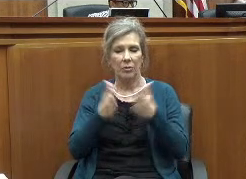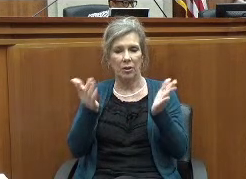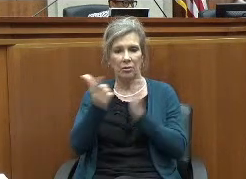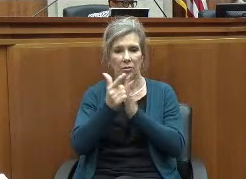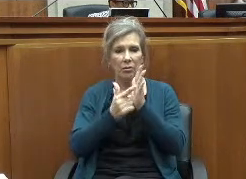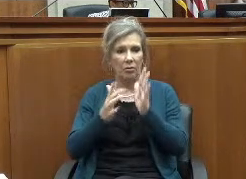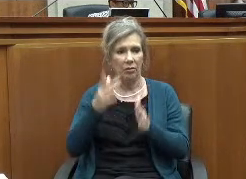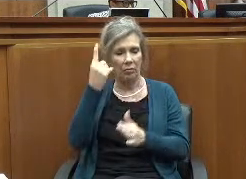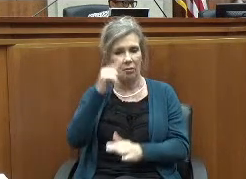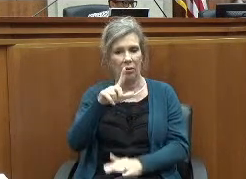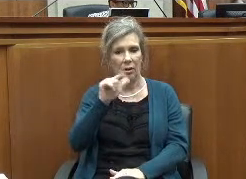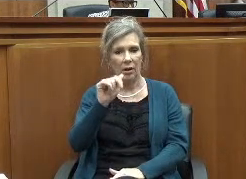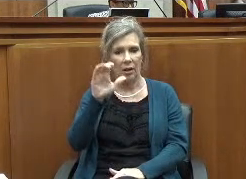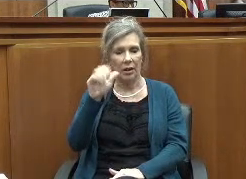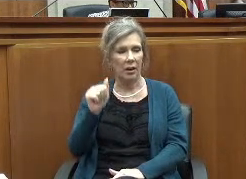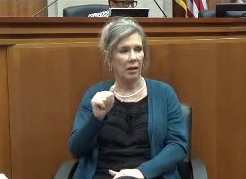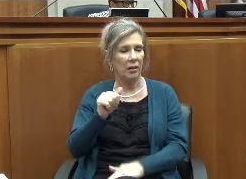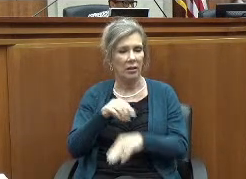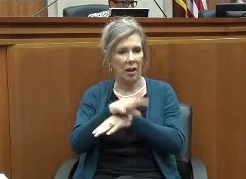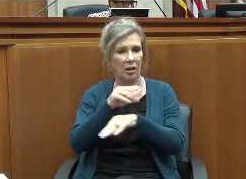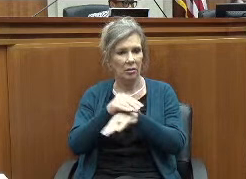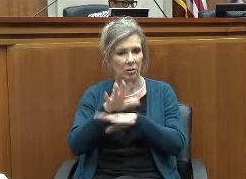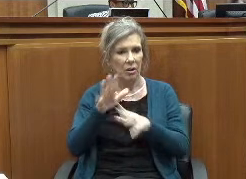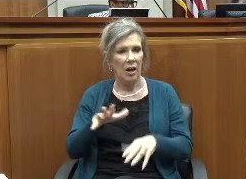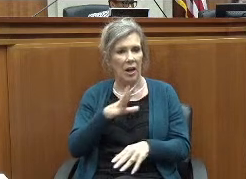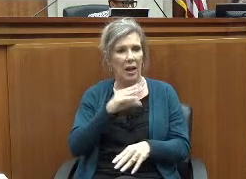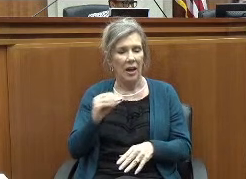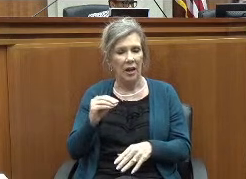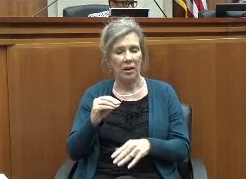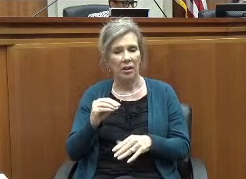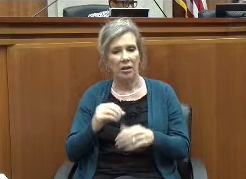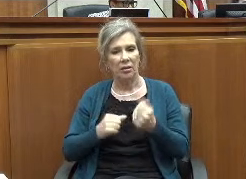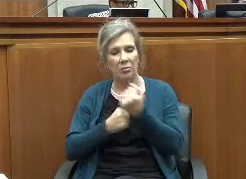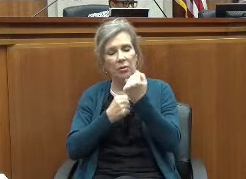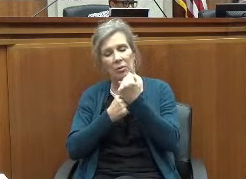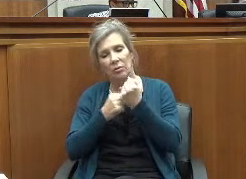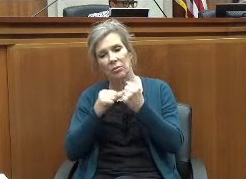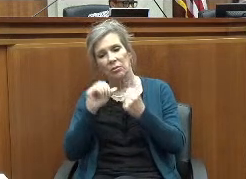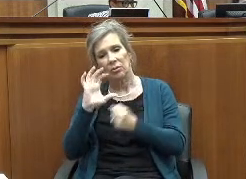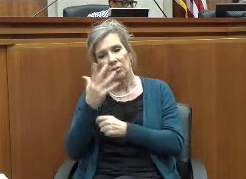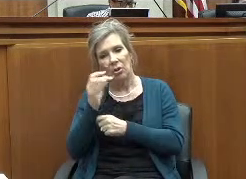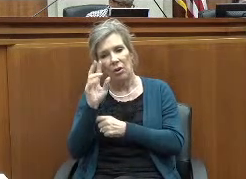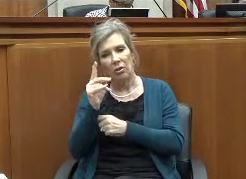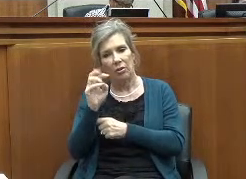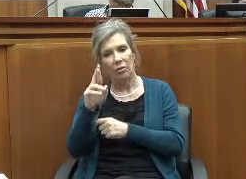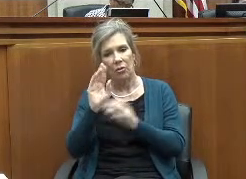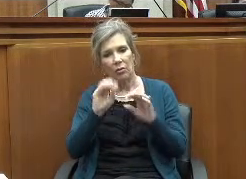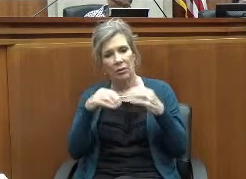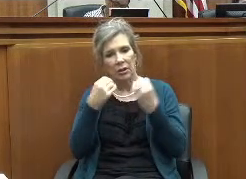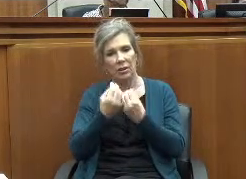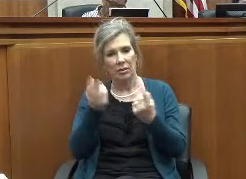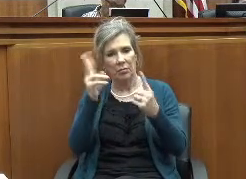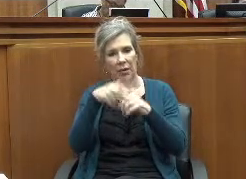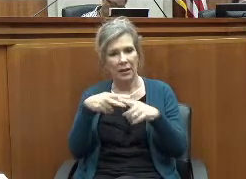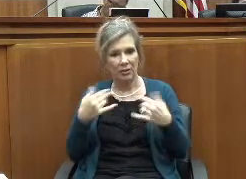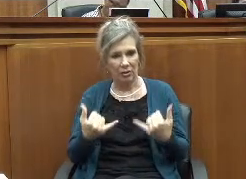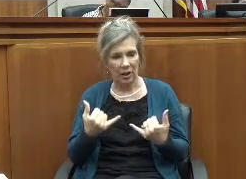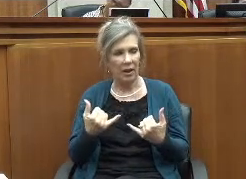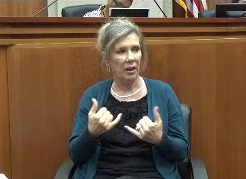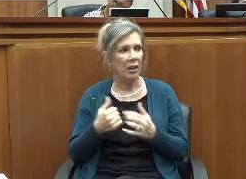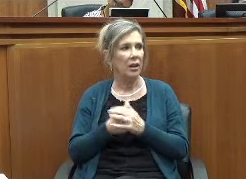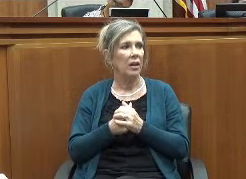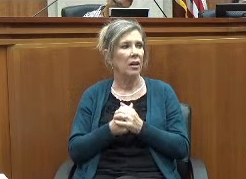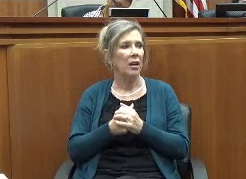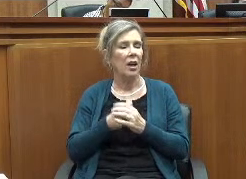I'm also representative of the charter board the charter organization that's applied for the application today. But I'm